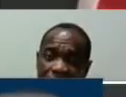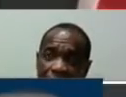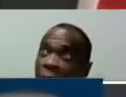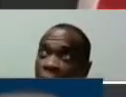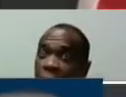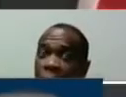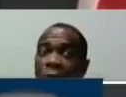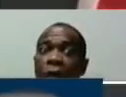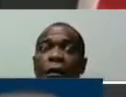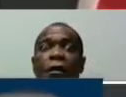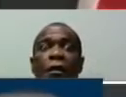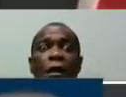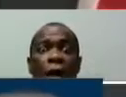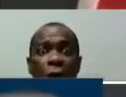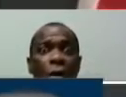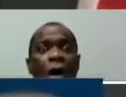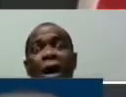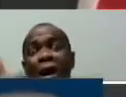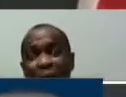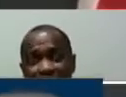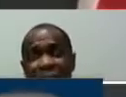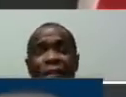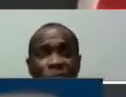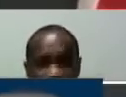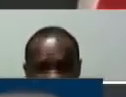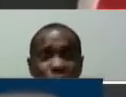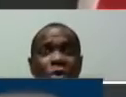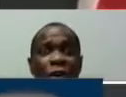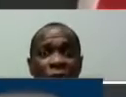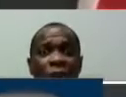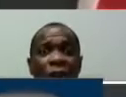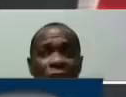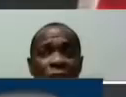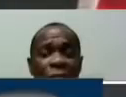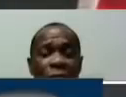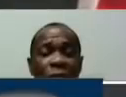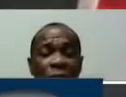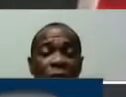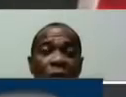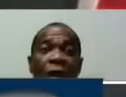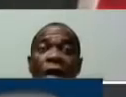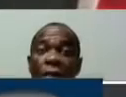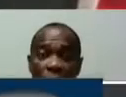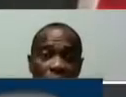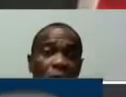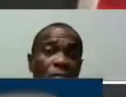We are, in fact, getting possibly the worst of